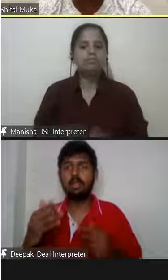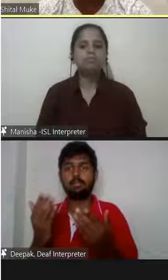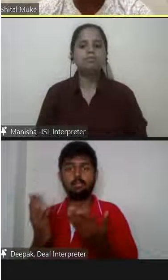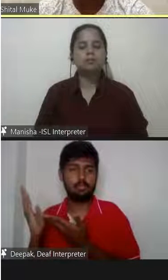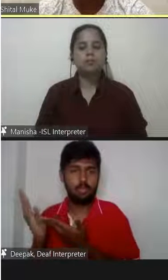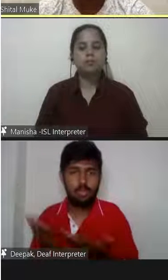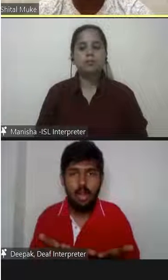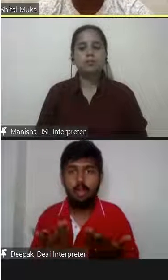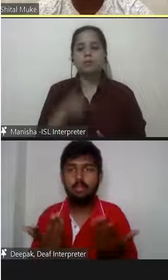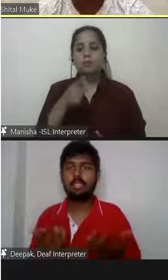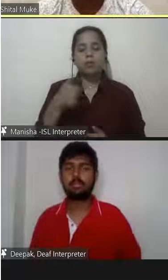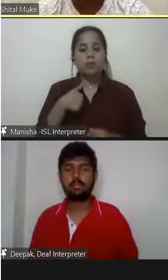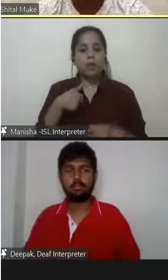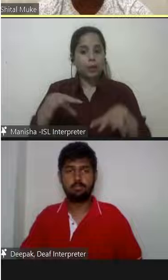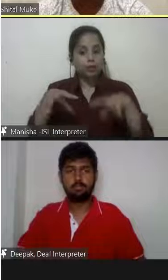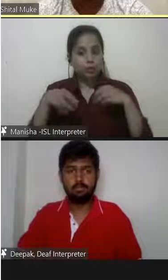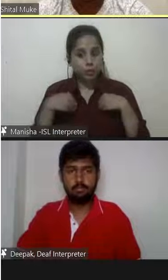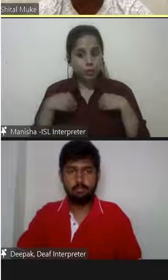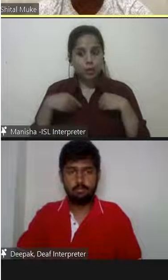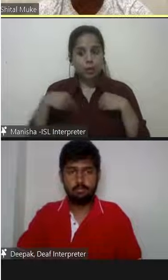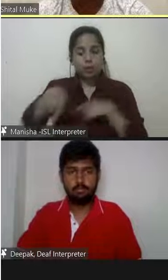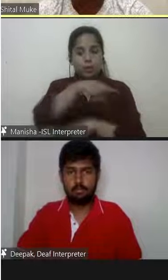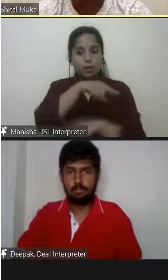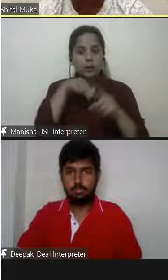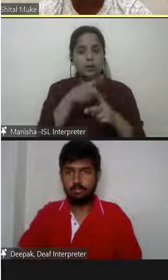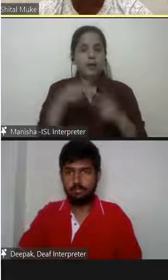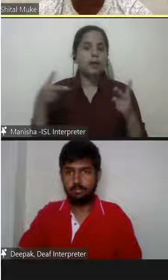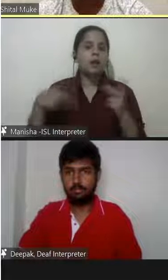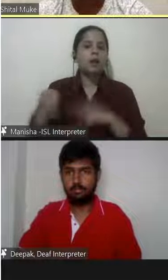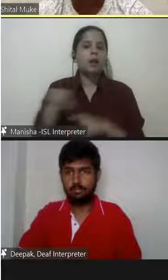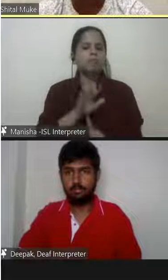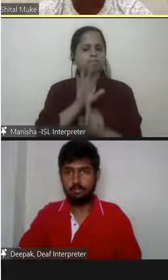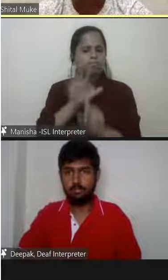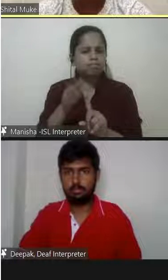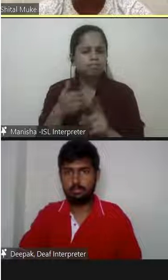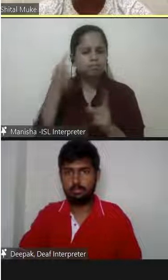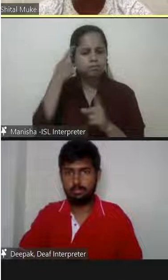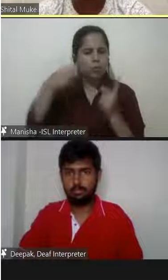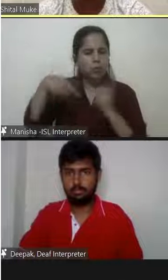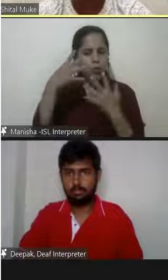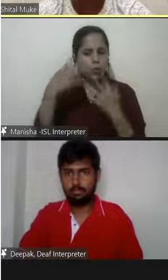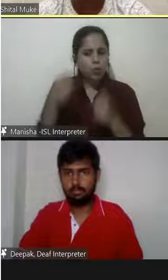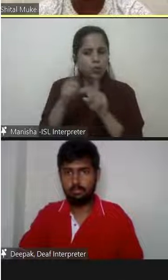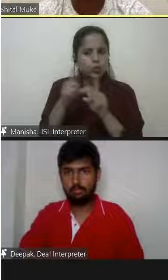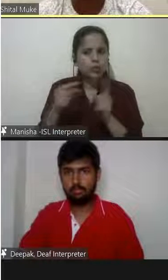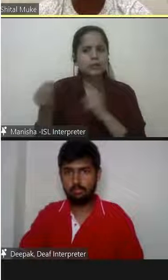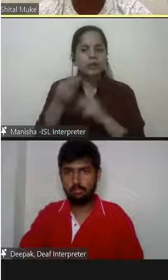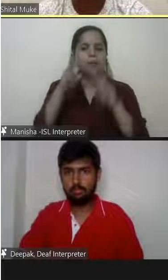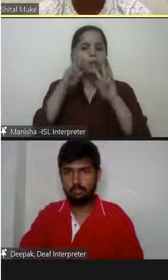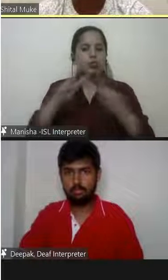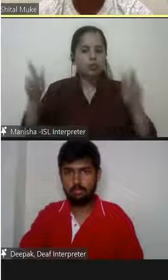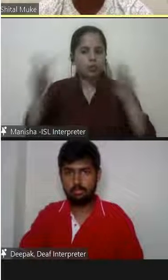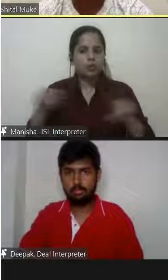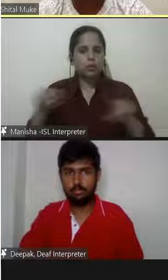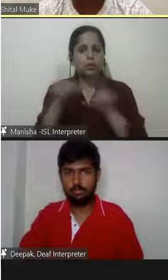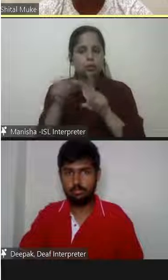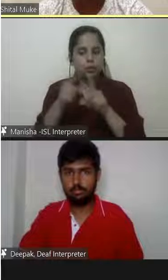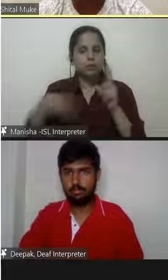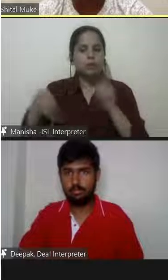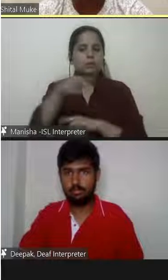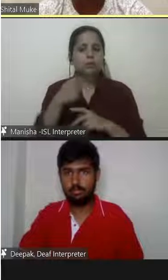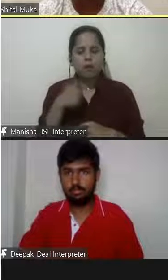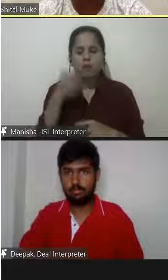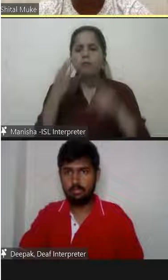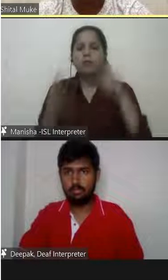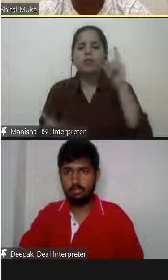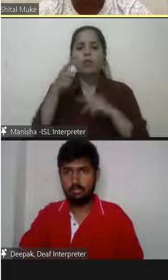while adopting the task sharing approach, we also did some research around it, and we found there is